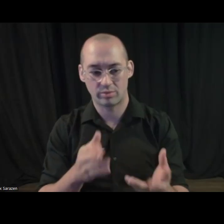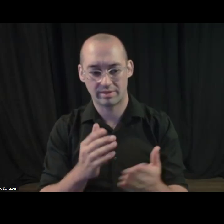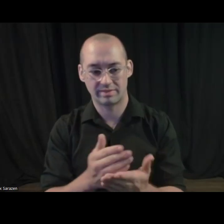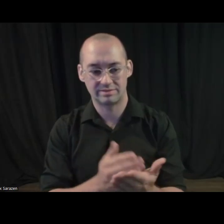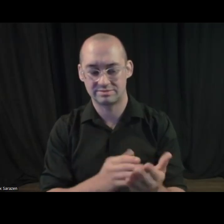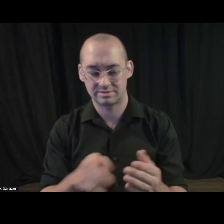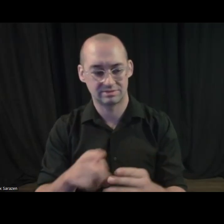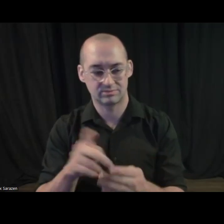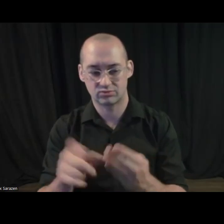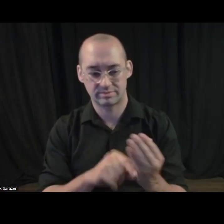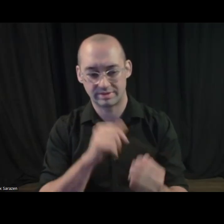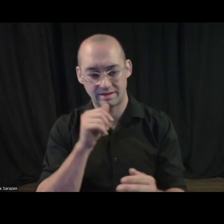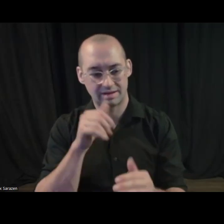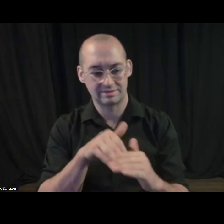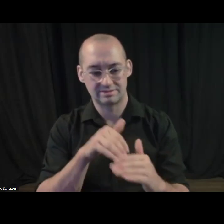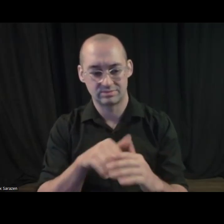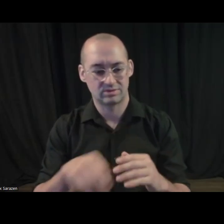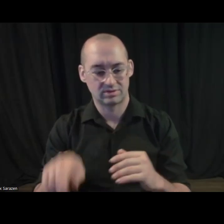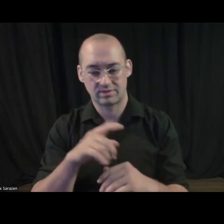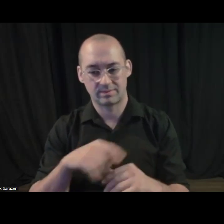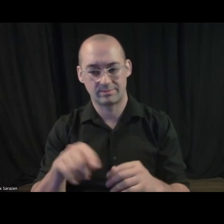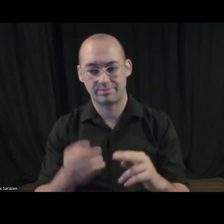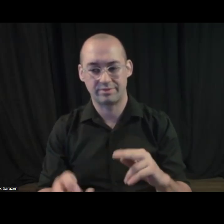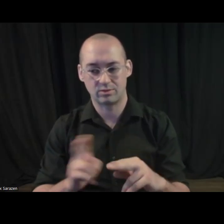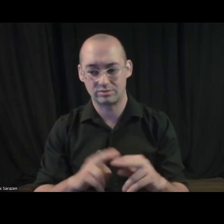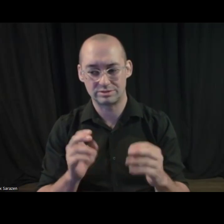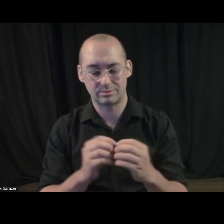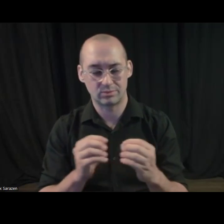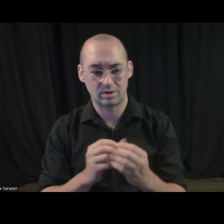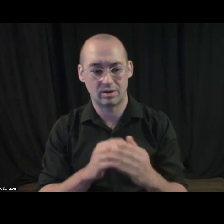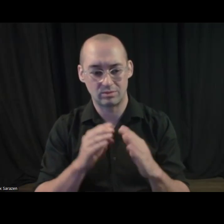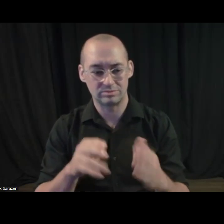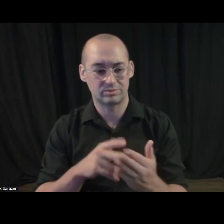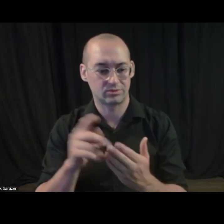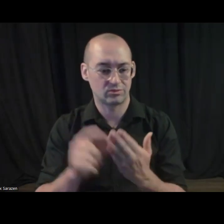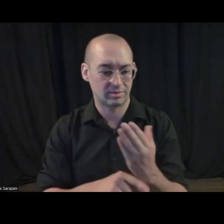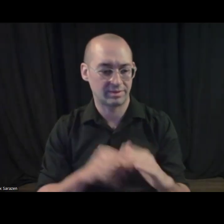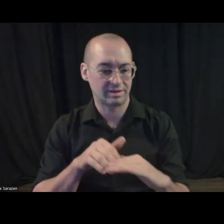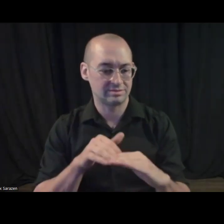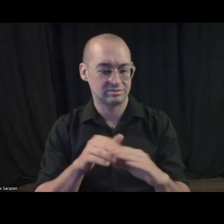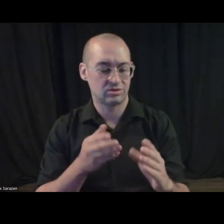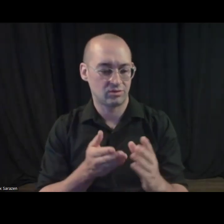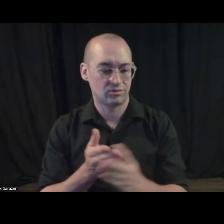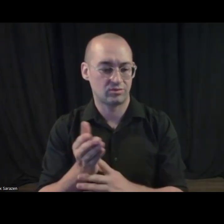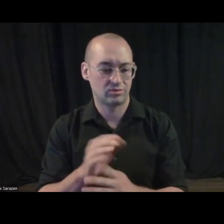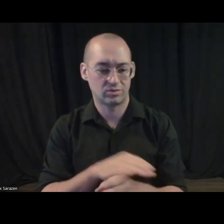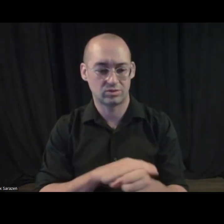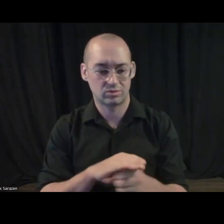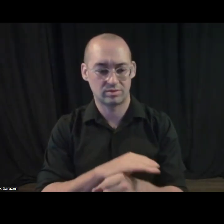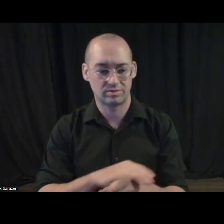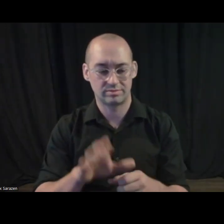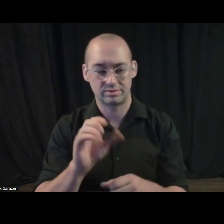them. And increasingly more housing programs are accessed through the local continuums of